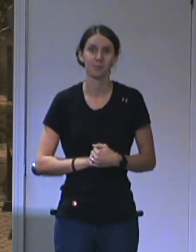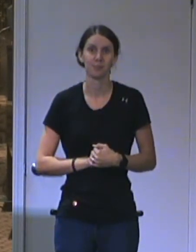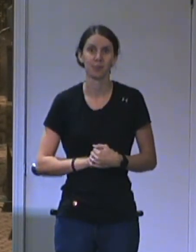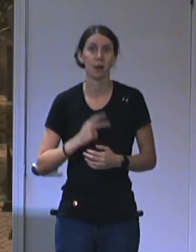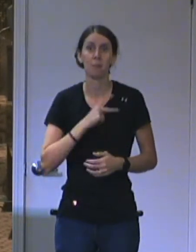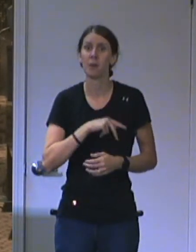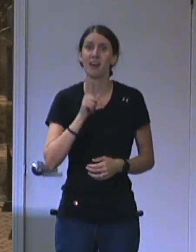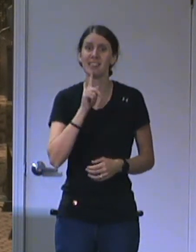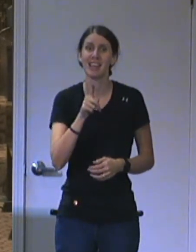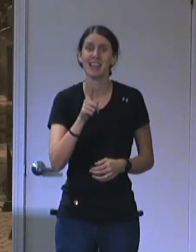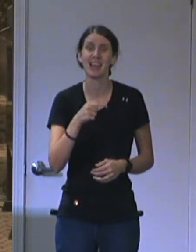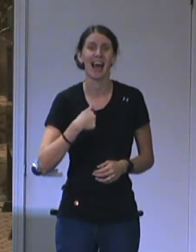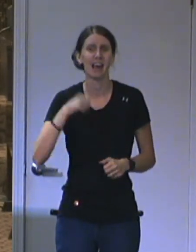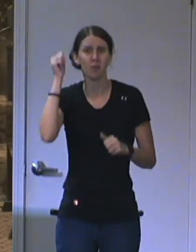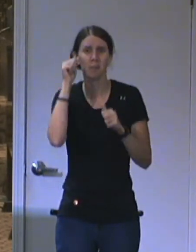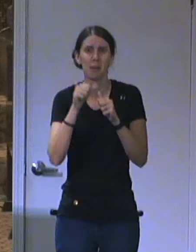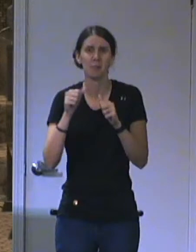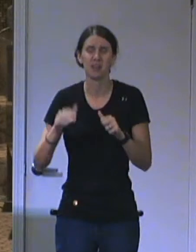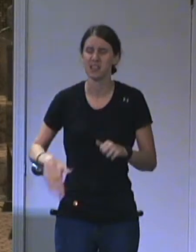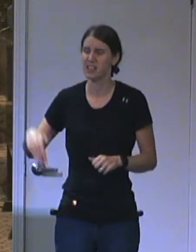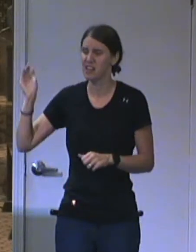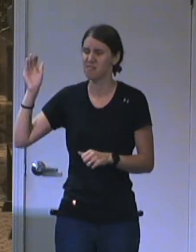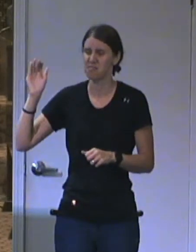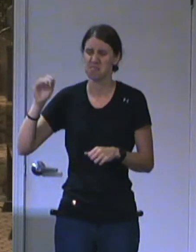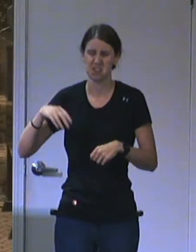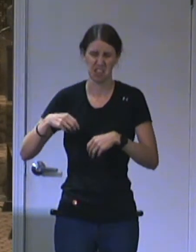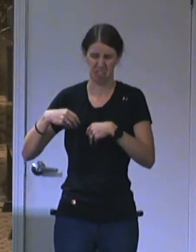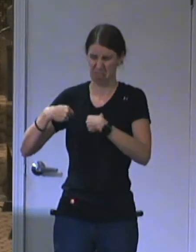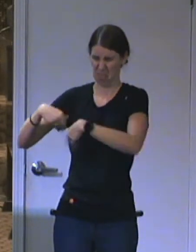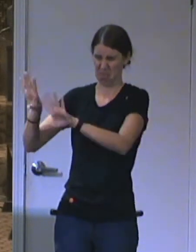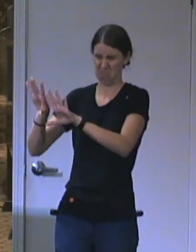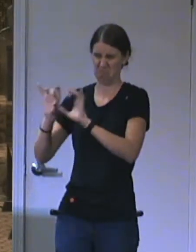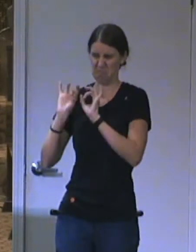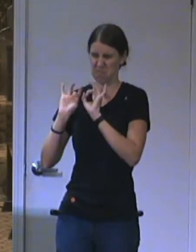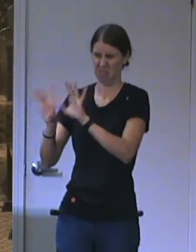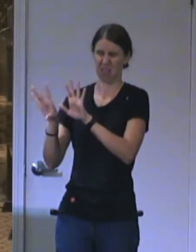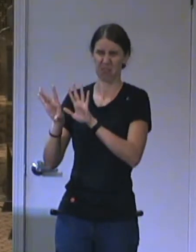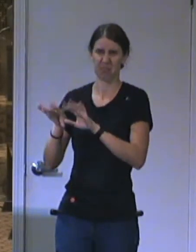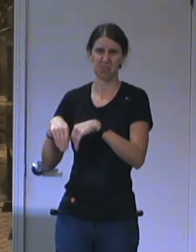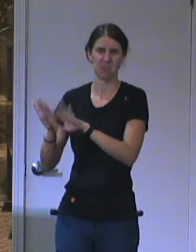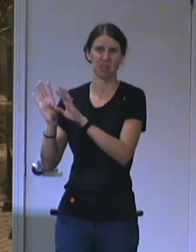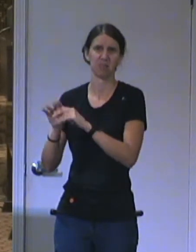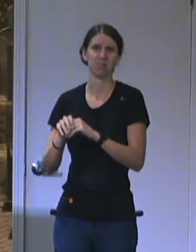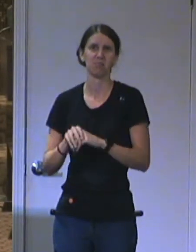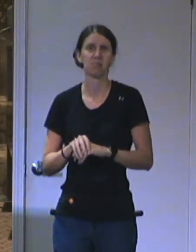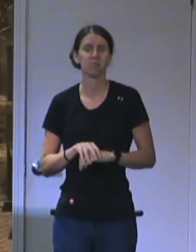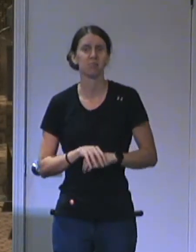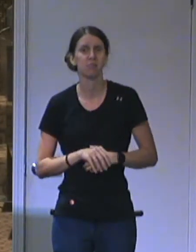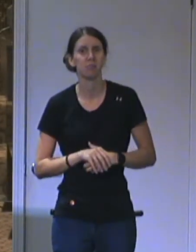He said, I count it as dung, as waste.